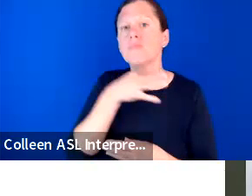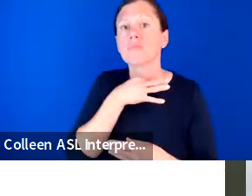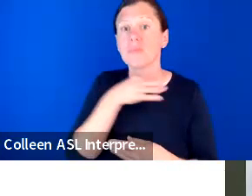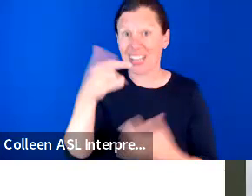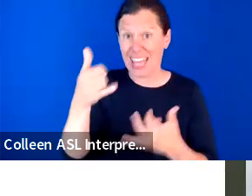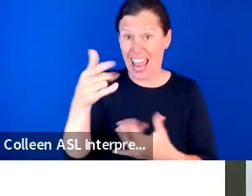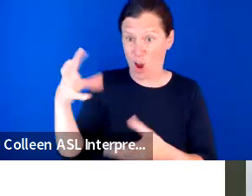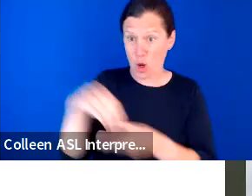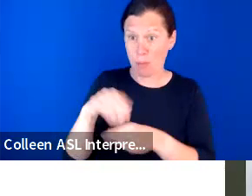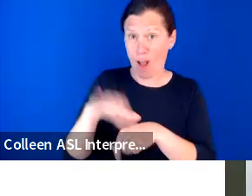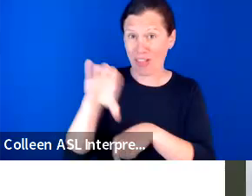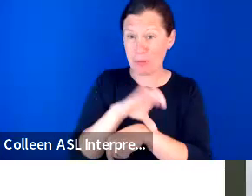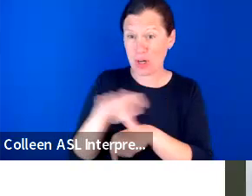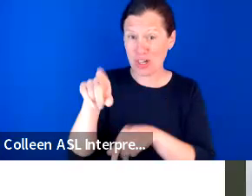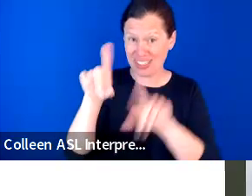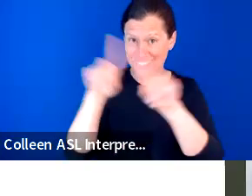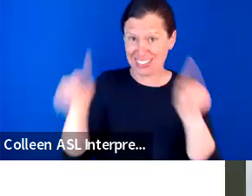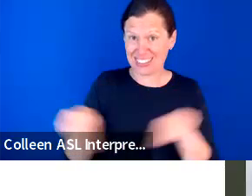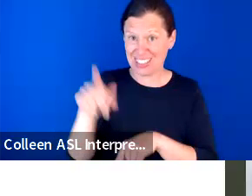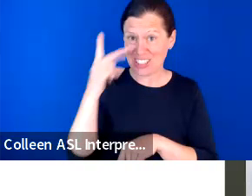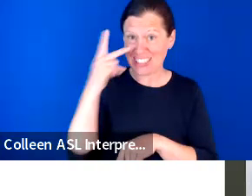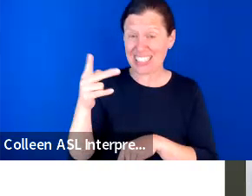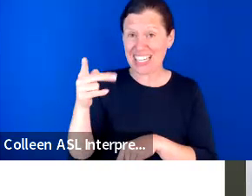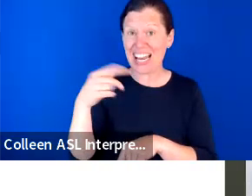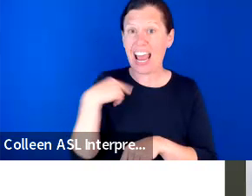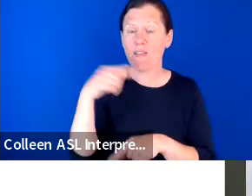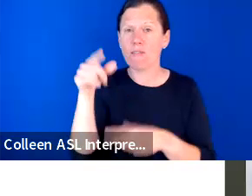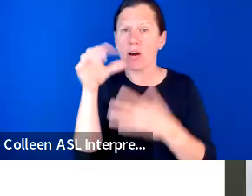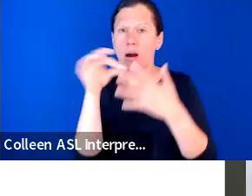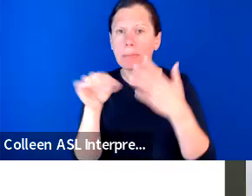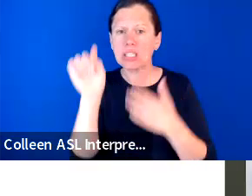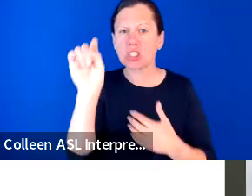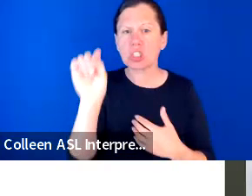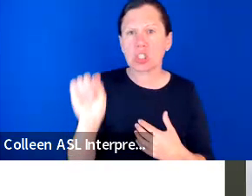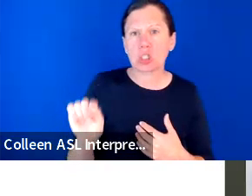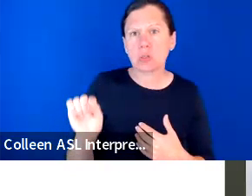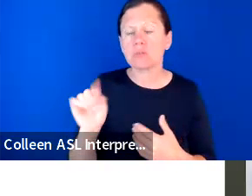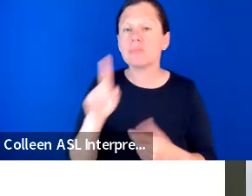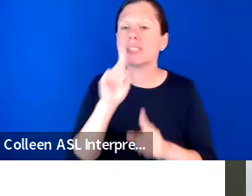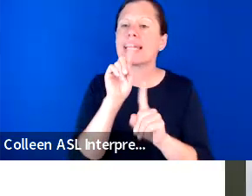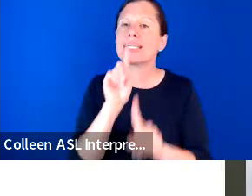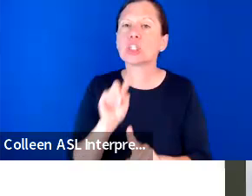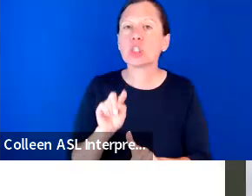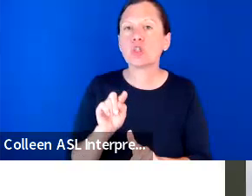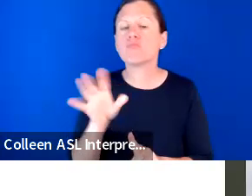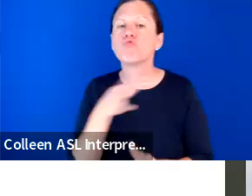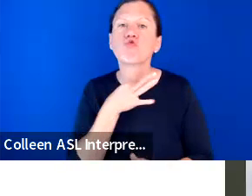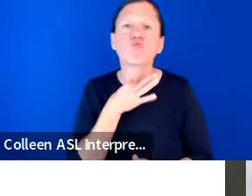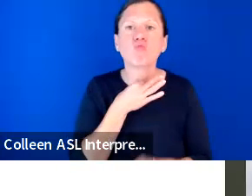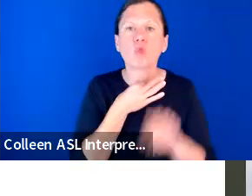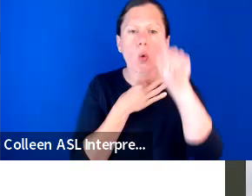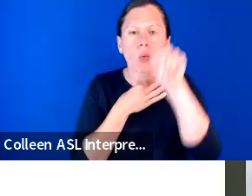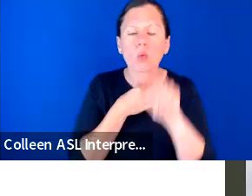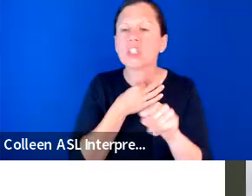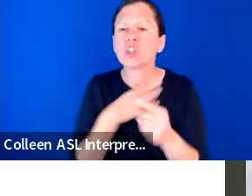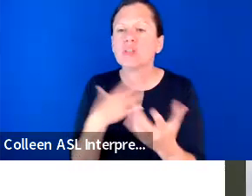Zoom app, I appreciate it if you could go ahead and answer. It'll help me learn a little bit more about who we've got in the audience. And we'll see